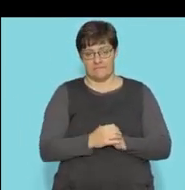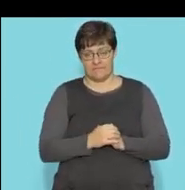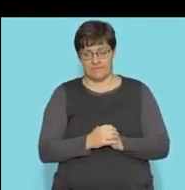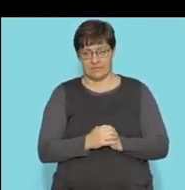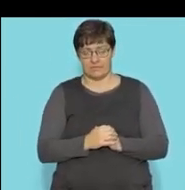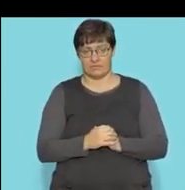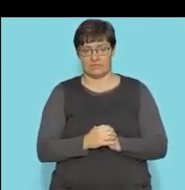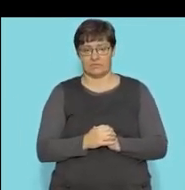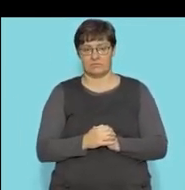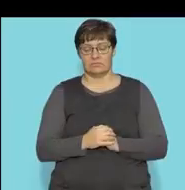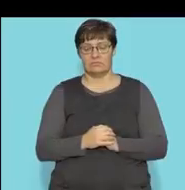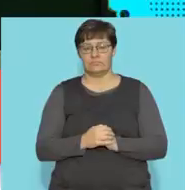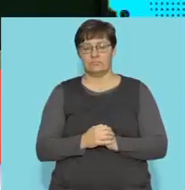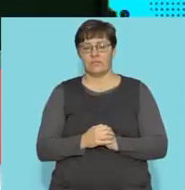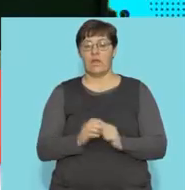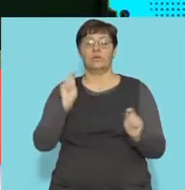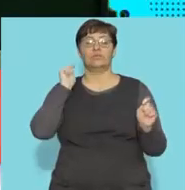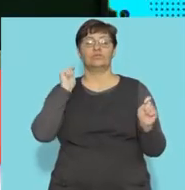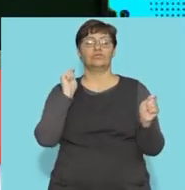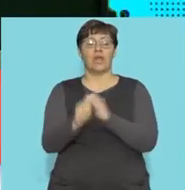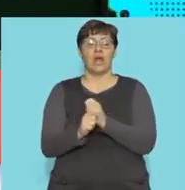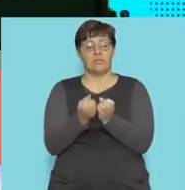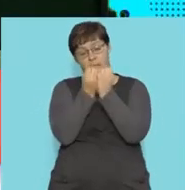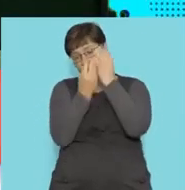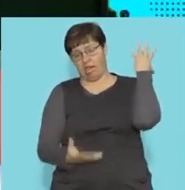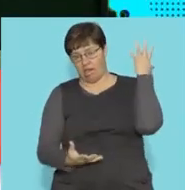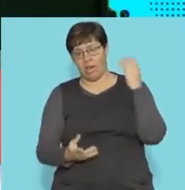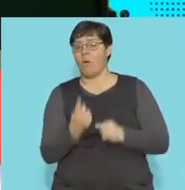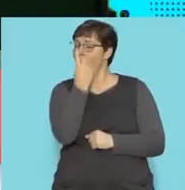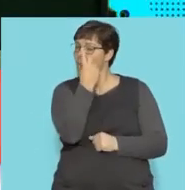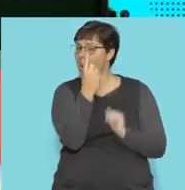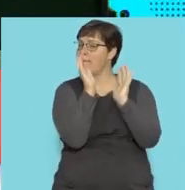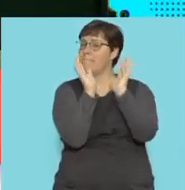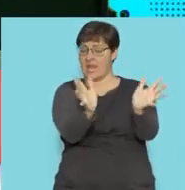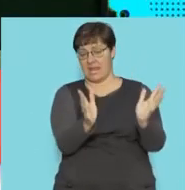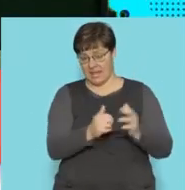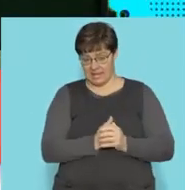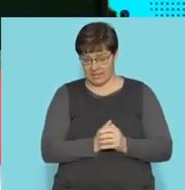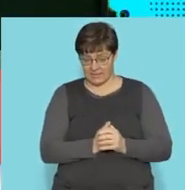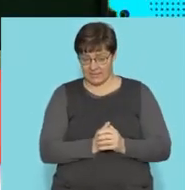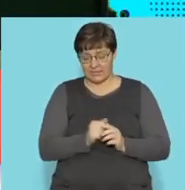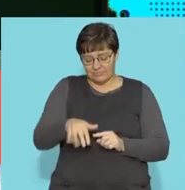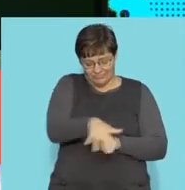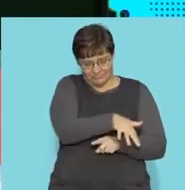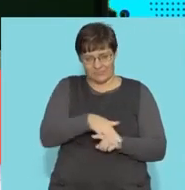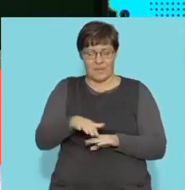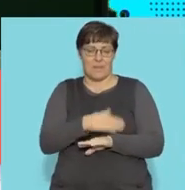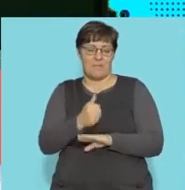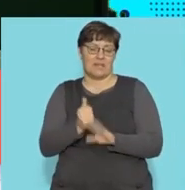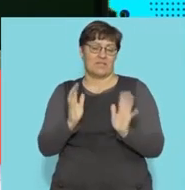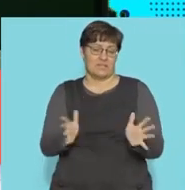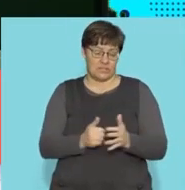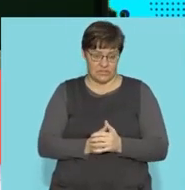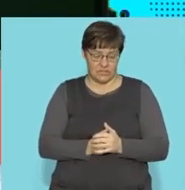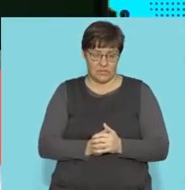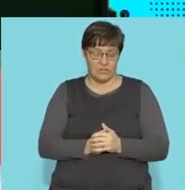So guys, again, we're not changing multiple dimensions. We are just doubling the area of the